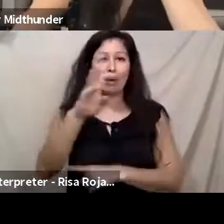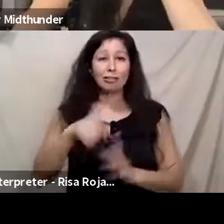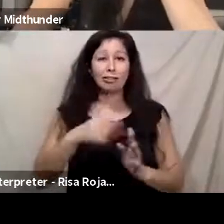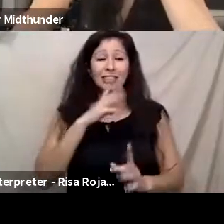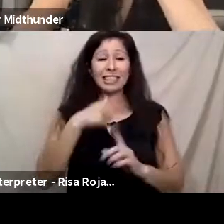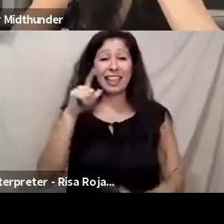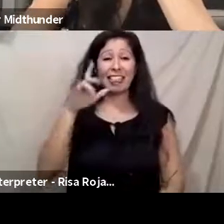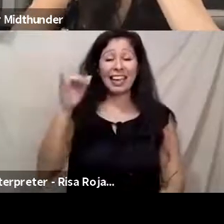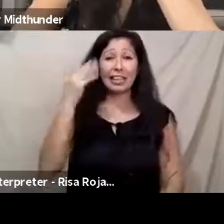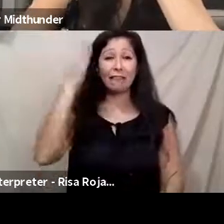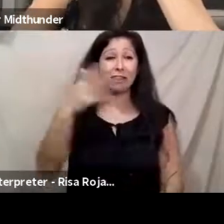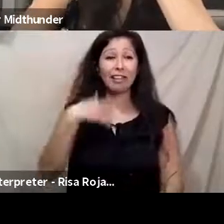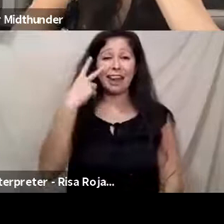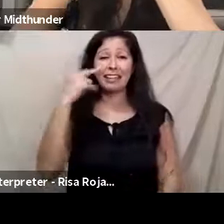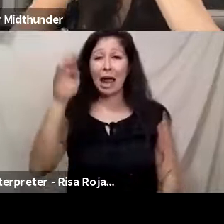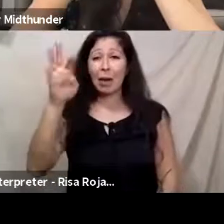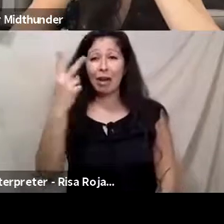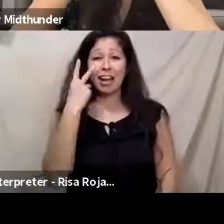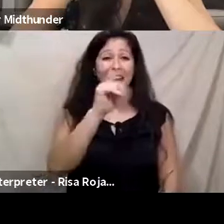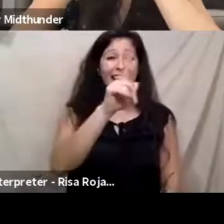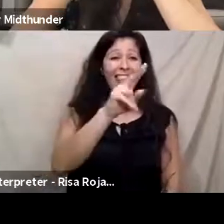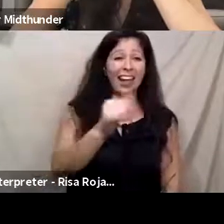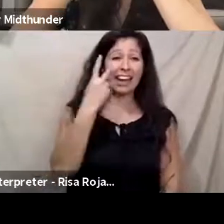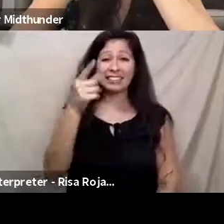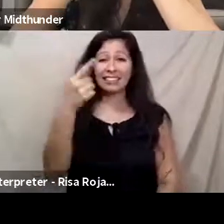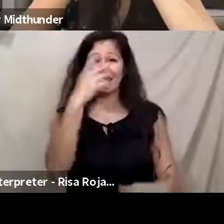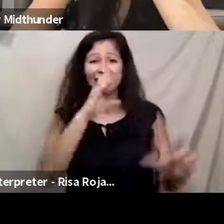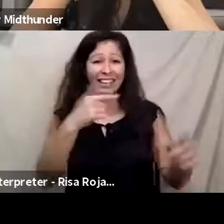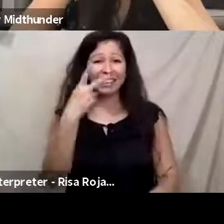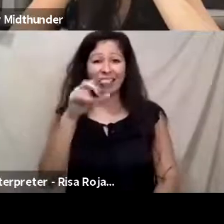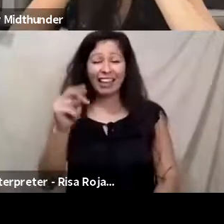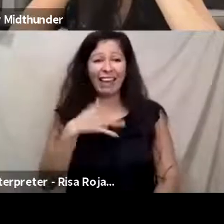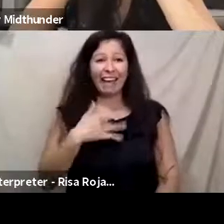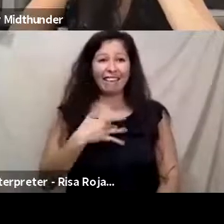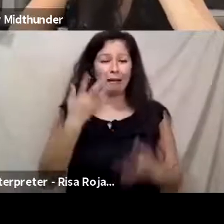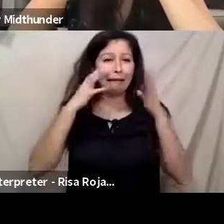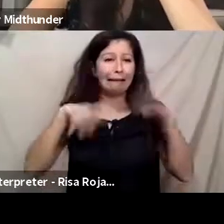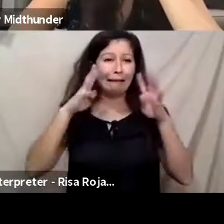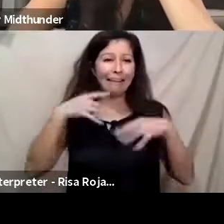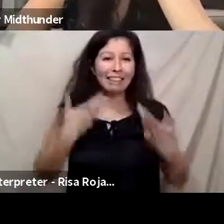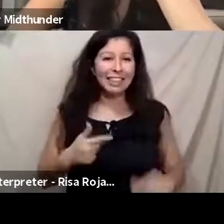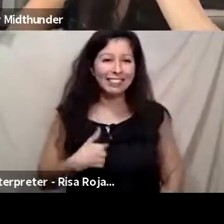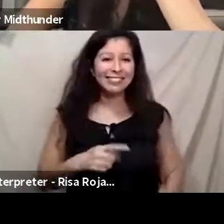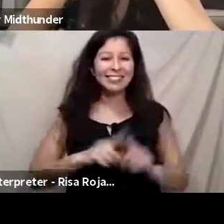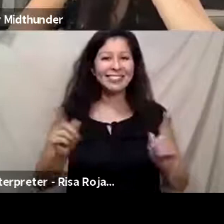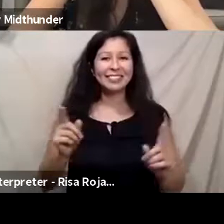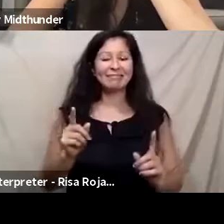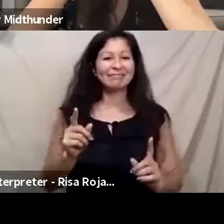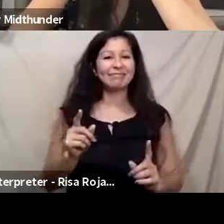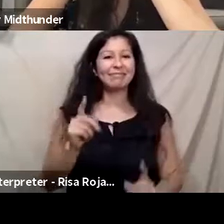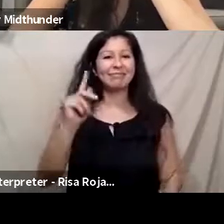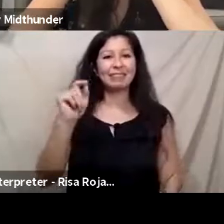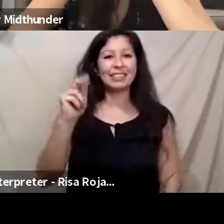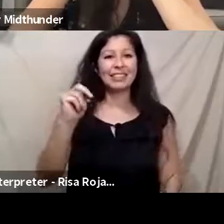said legacy and future, and I saw Amber, and I saw Kalani, and I saw DeLanna, and I saw Glenn, I'm just already weeping. But Tantu Cardinal,